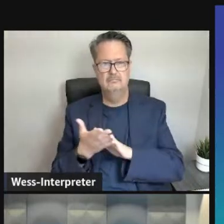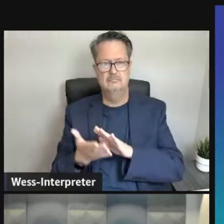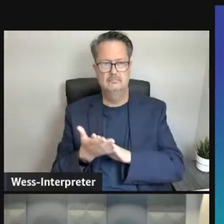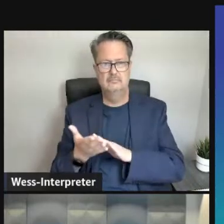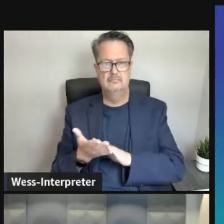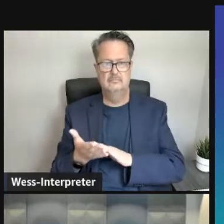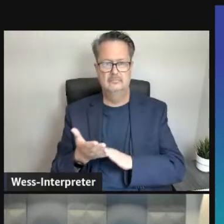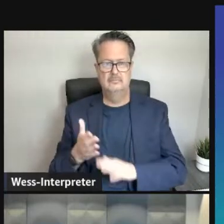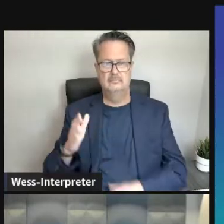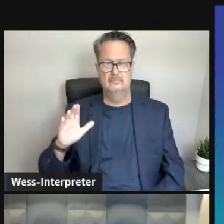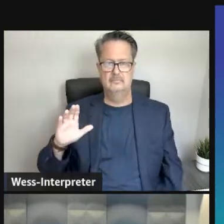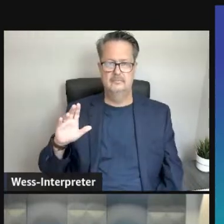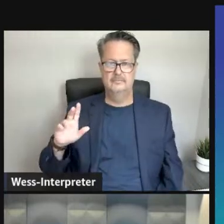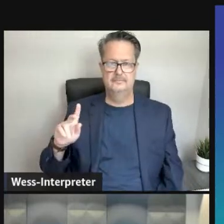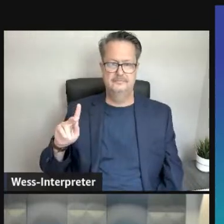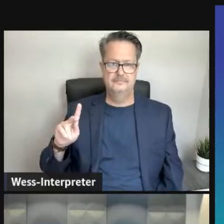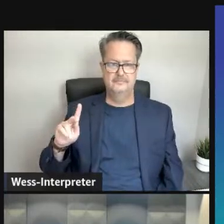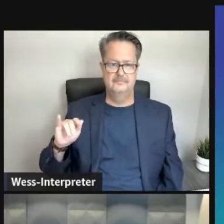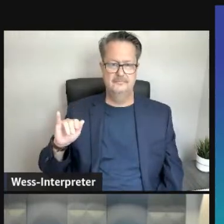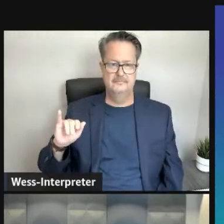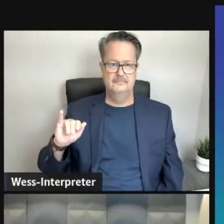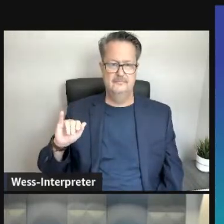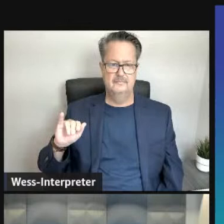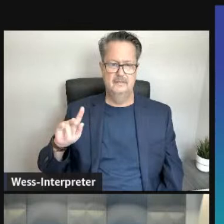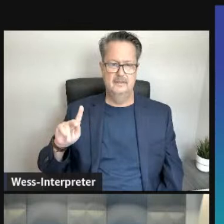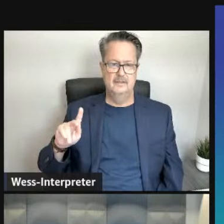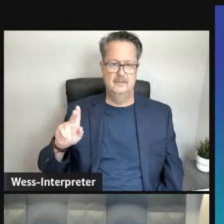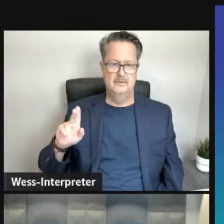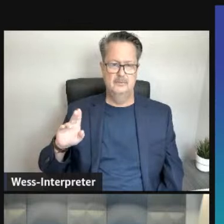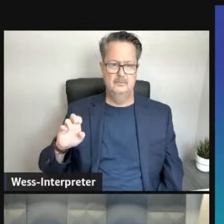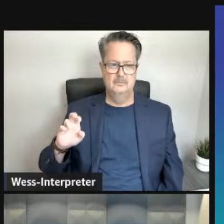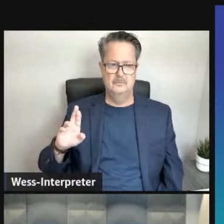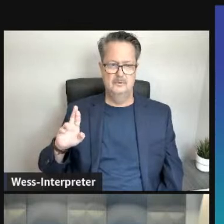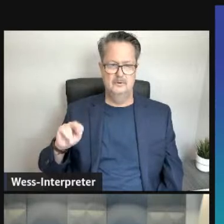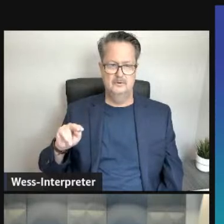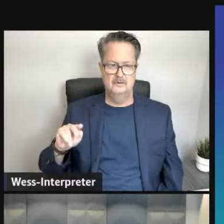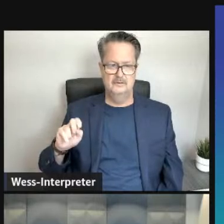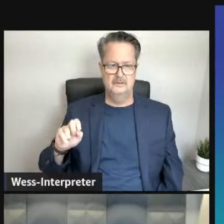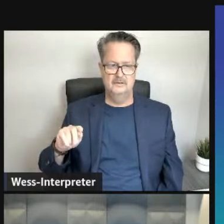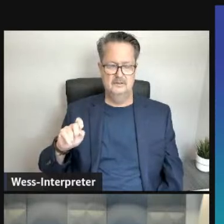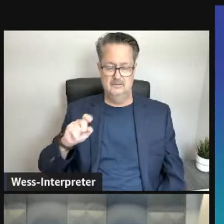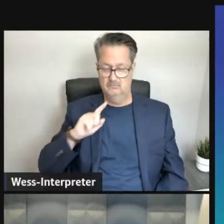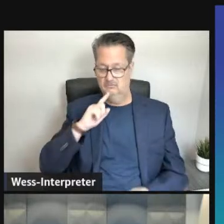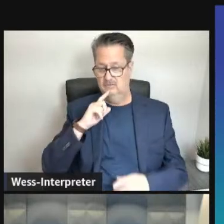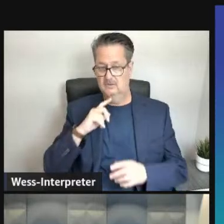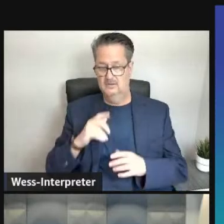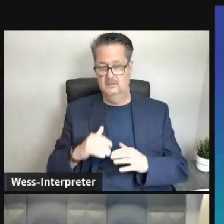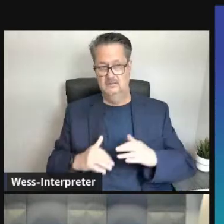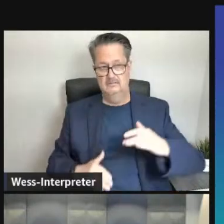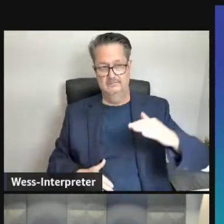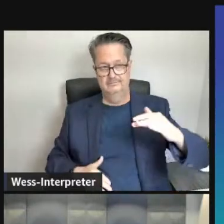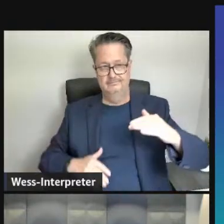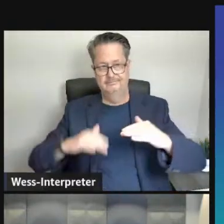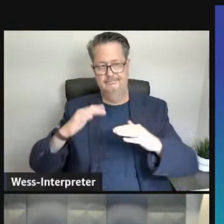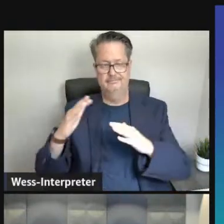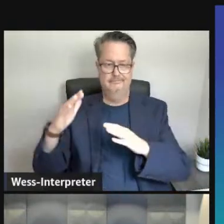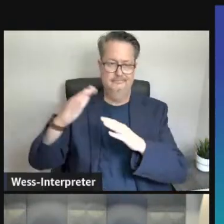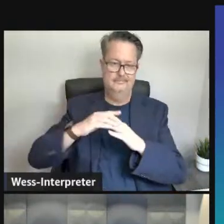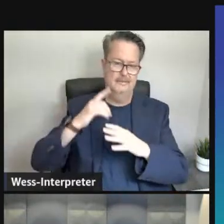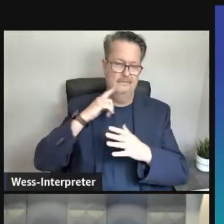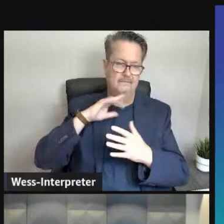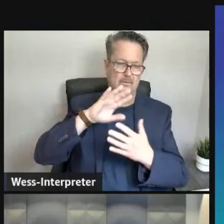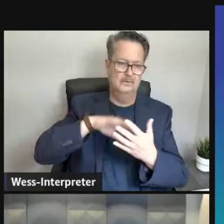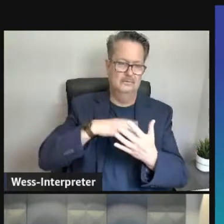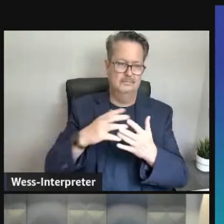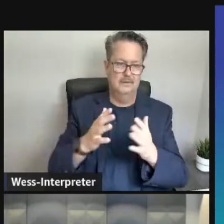Well, Kubernetes has become increasingly popular for running data workloads with its ability to provide scalable, resilient, and